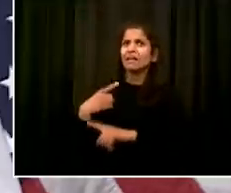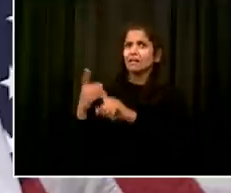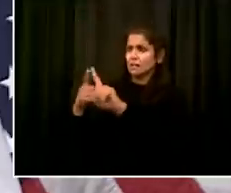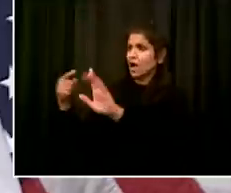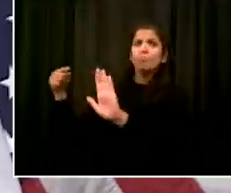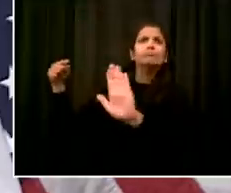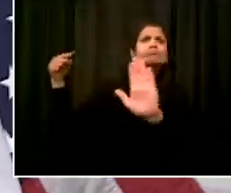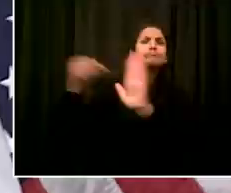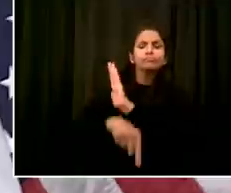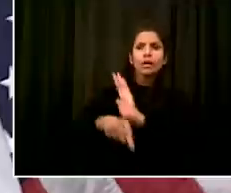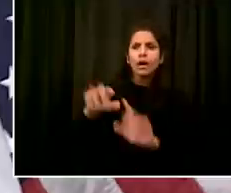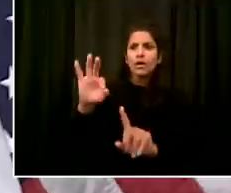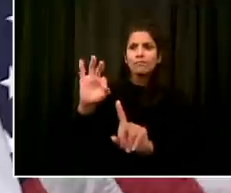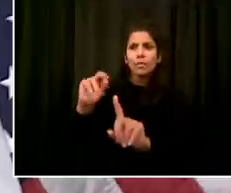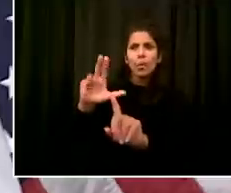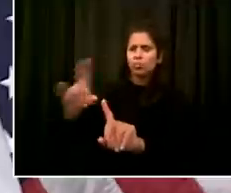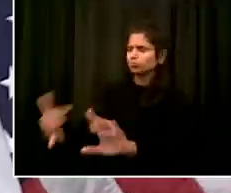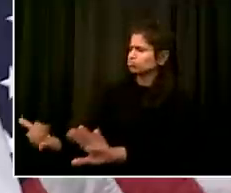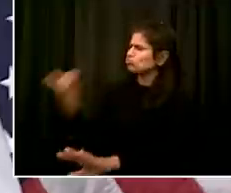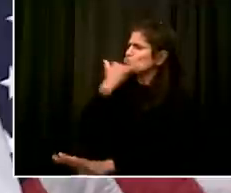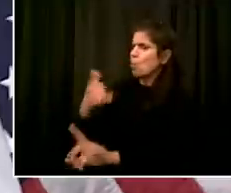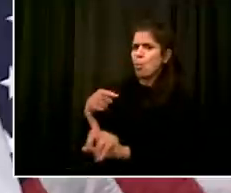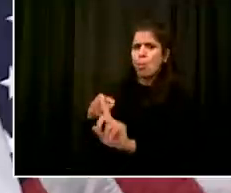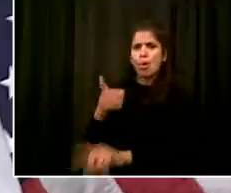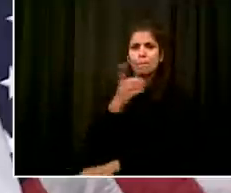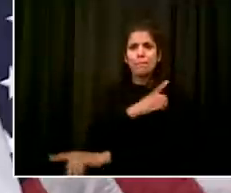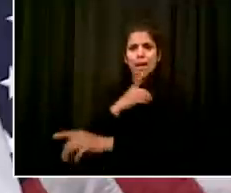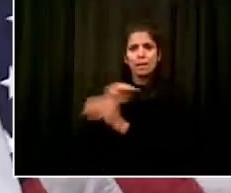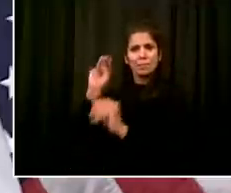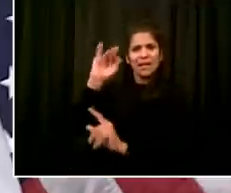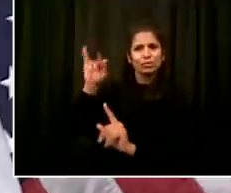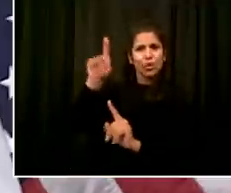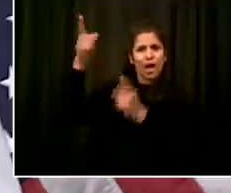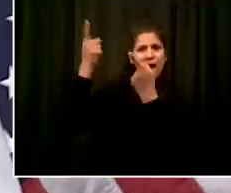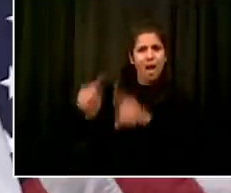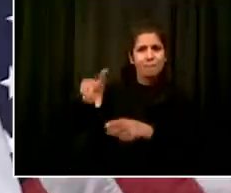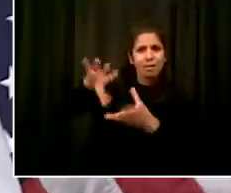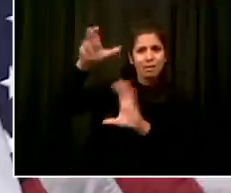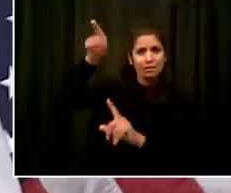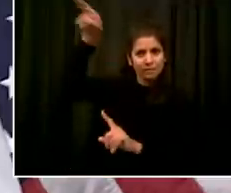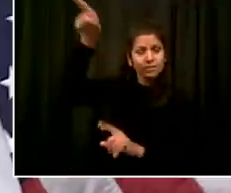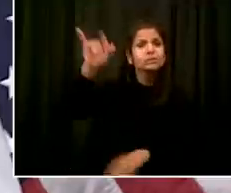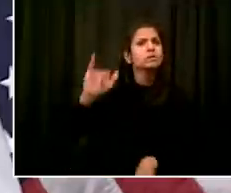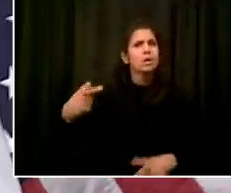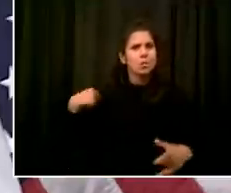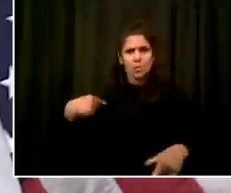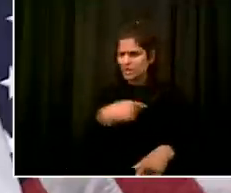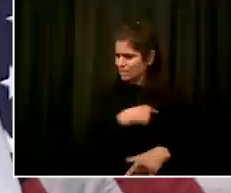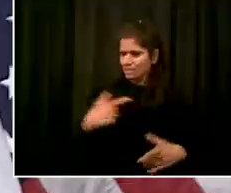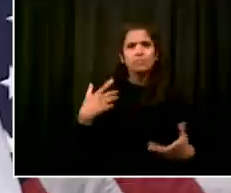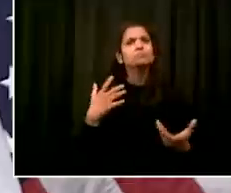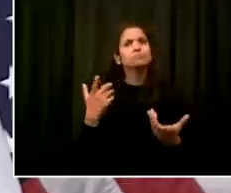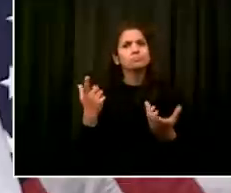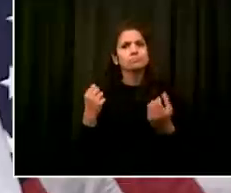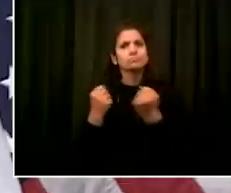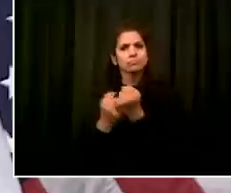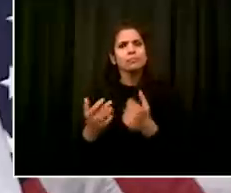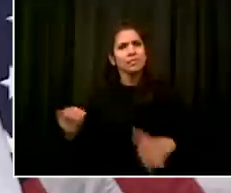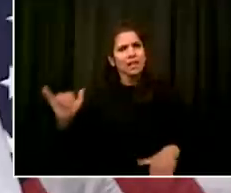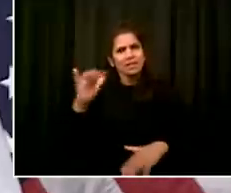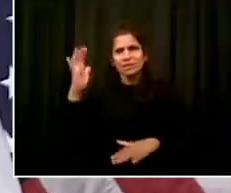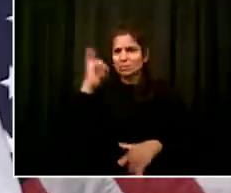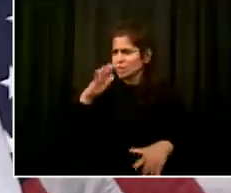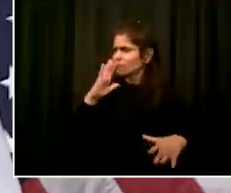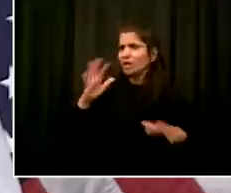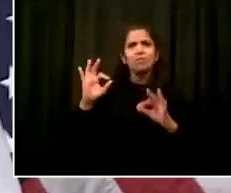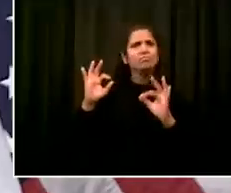that police leaders, police officers, I'd like to see police unions even say, when something is done wrong in policing,